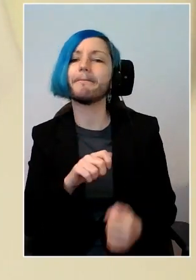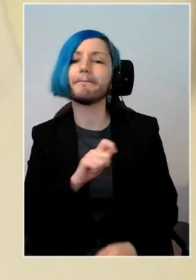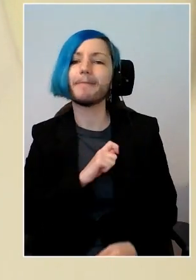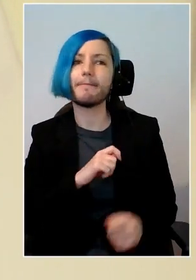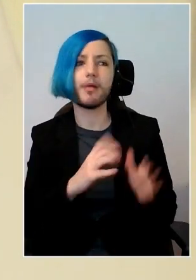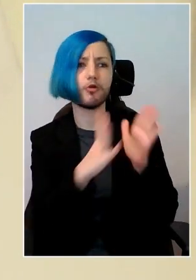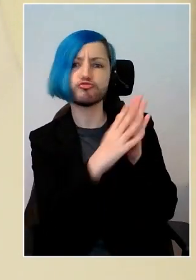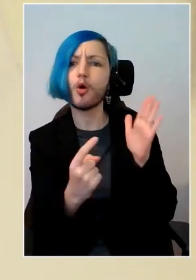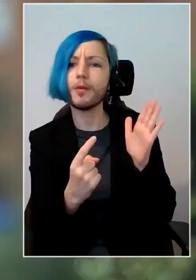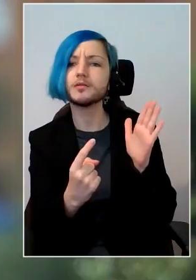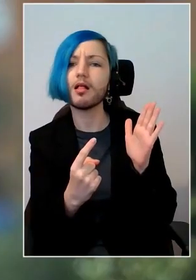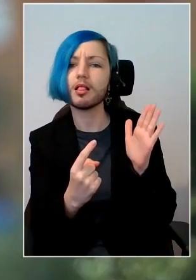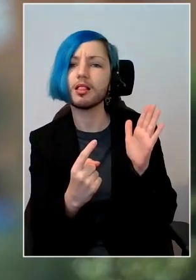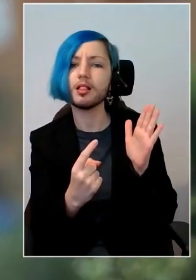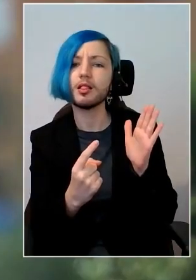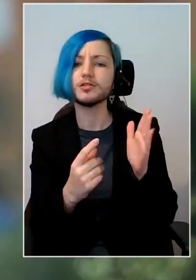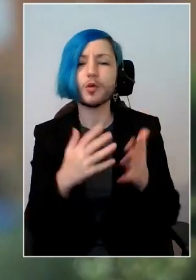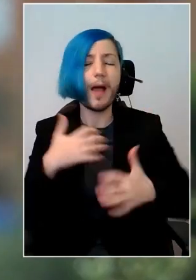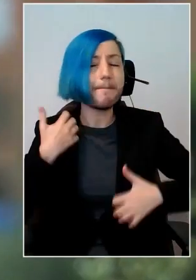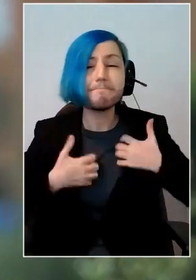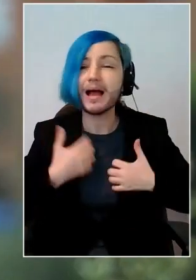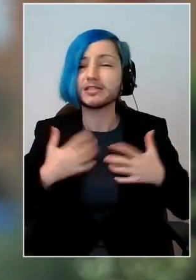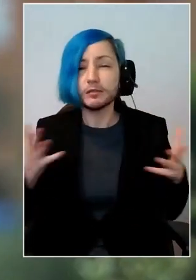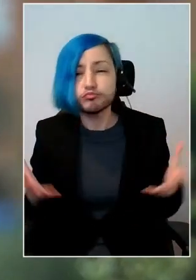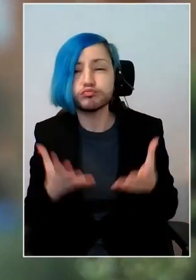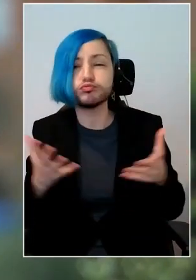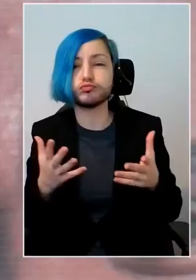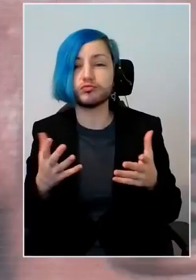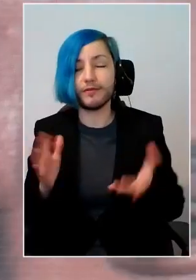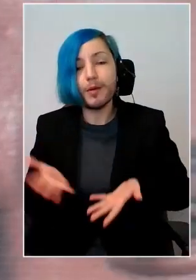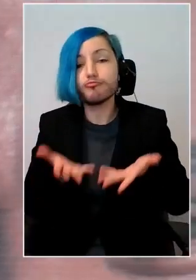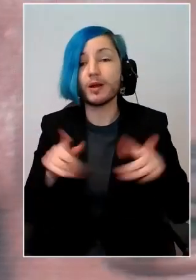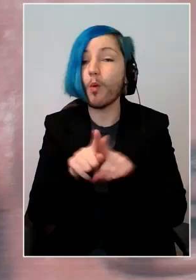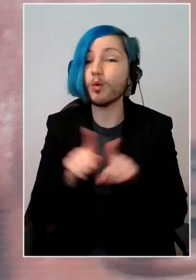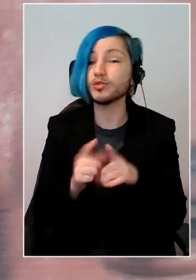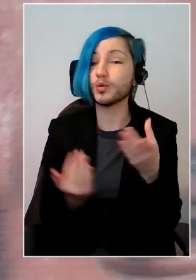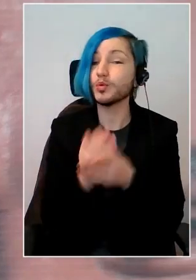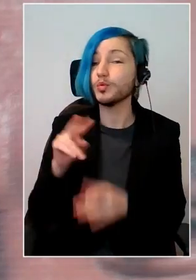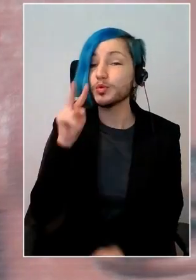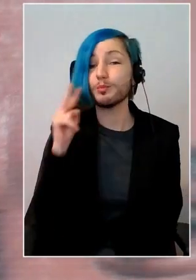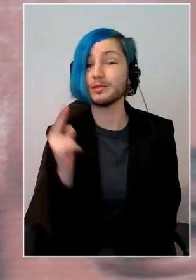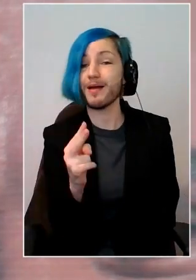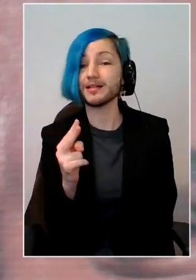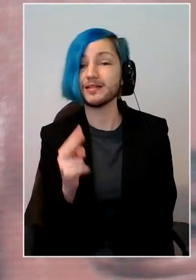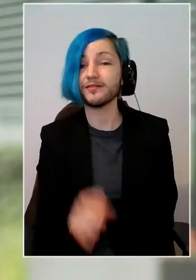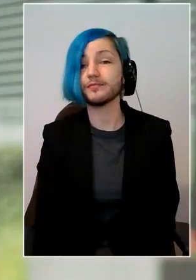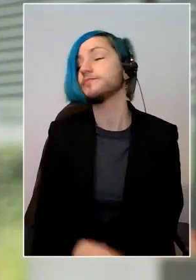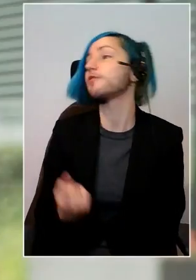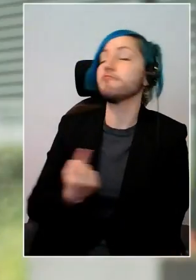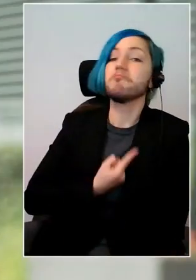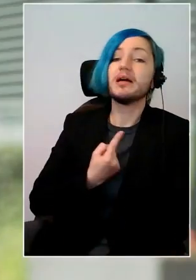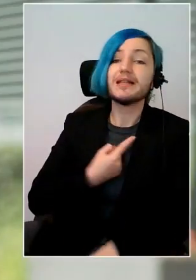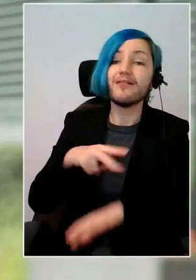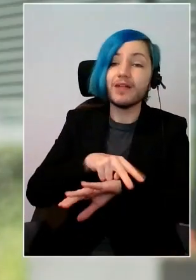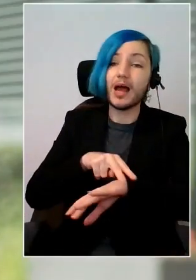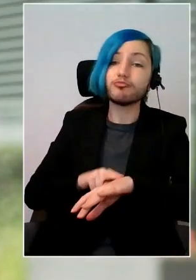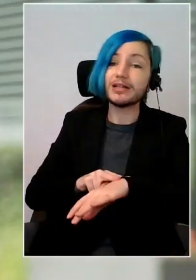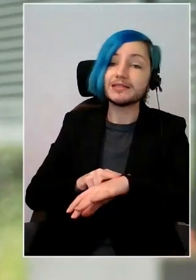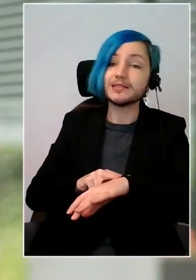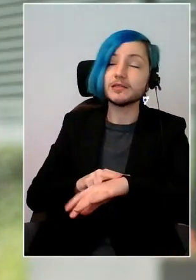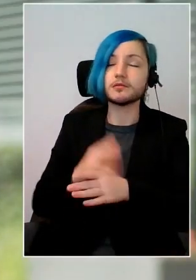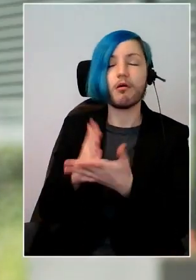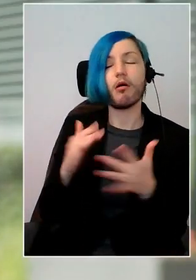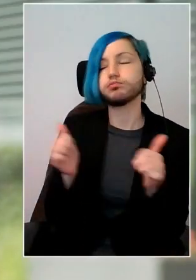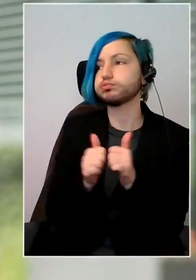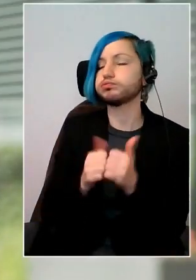that passion and drive to the team and maybe a new way of looking at things as well. Being an apprentice suits me very well